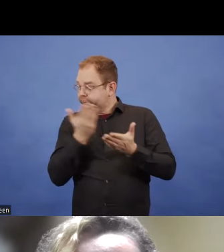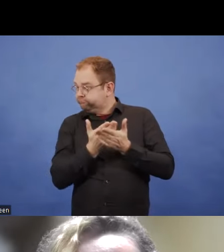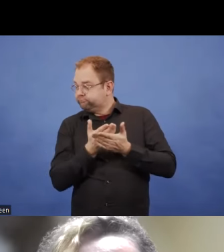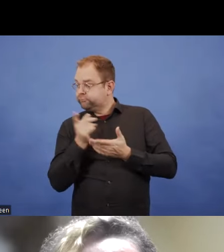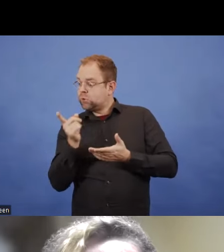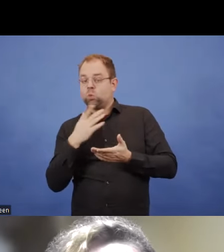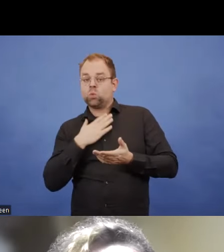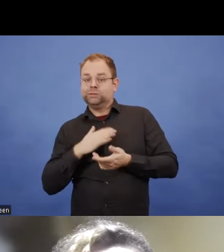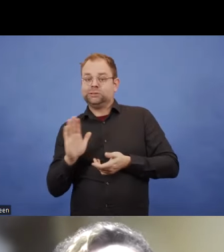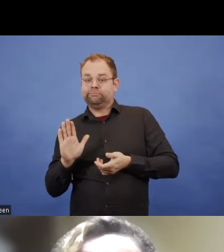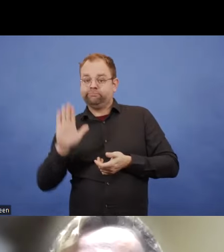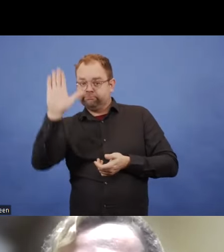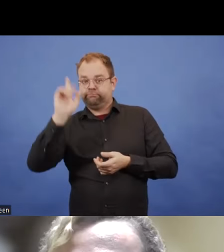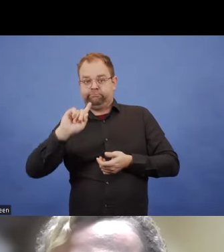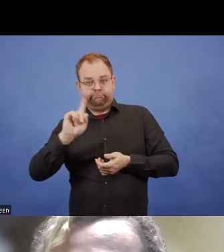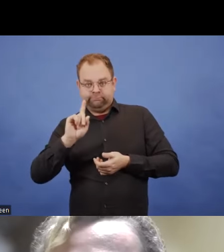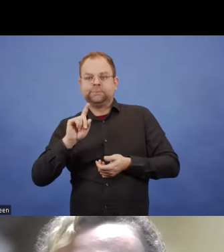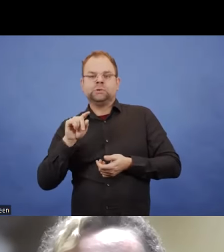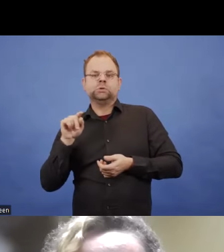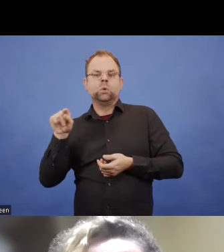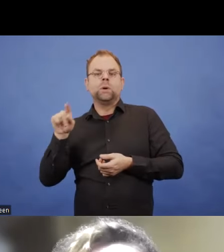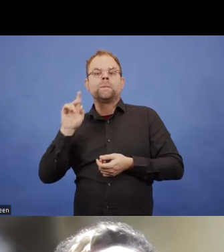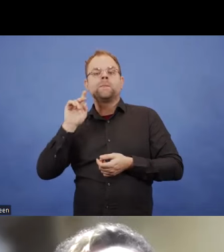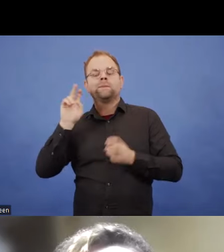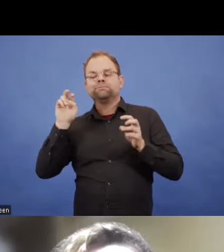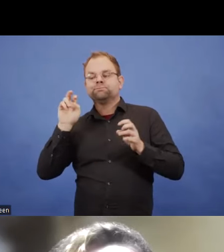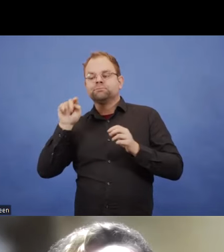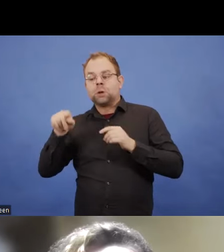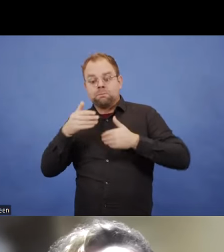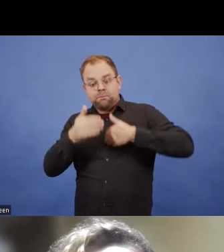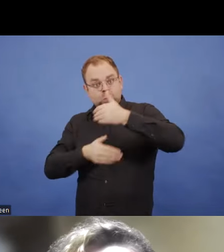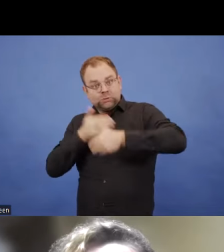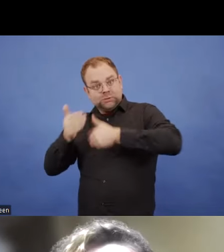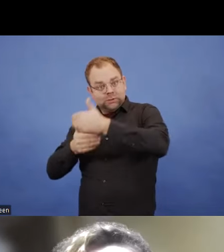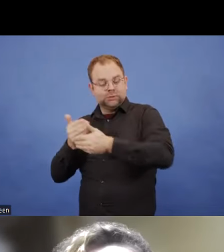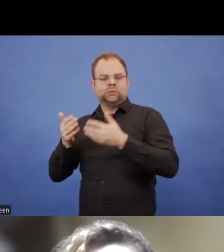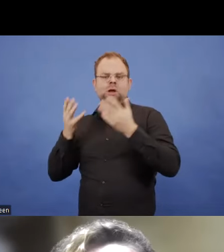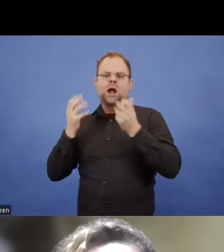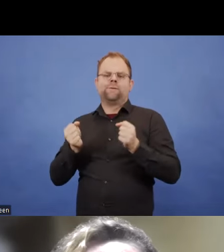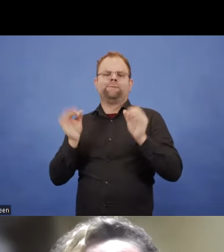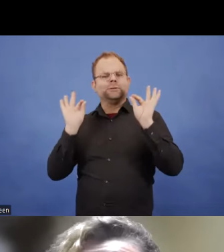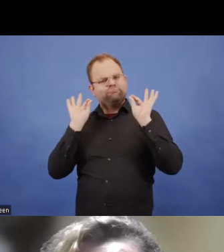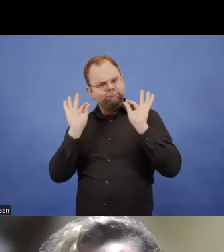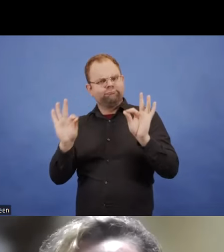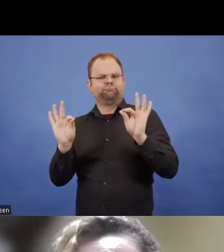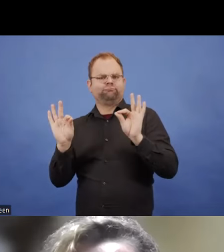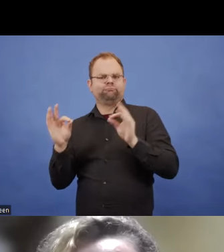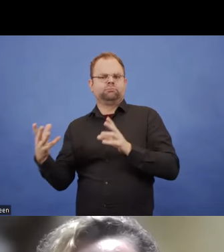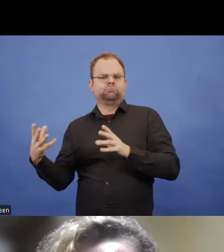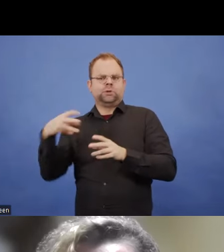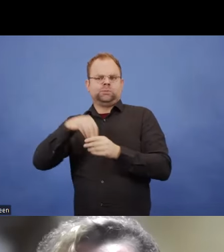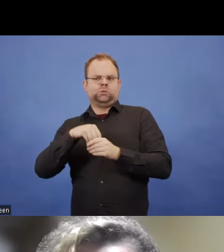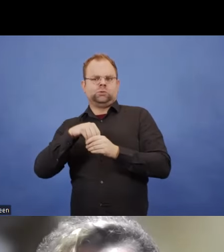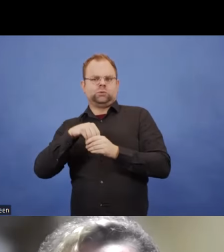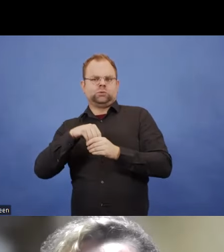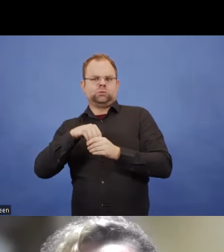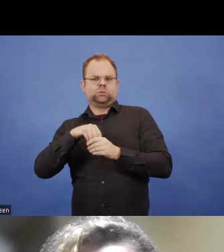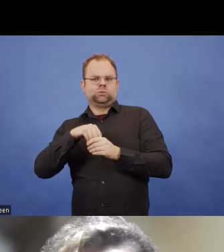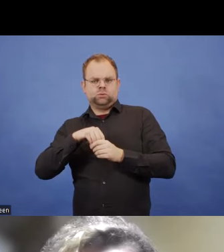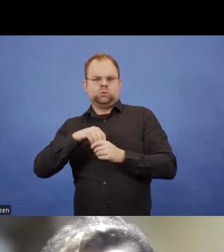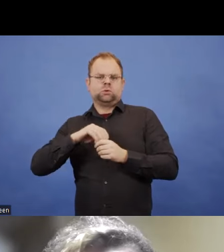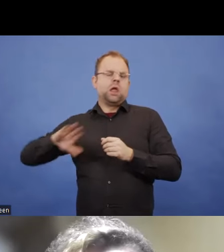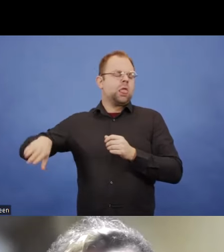coming and proving their claim. It's also the adjudicating authority trying to accommodate as best as possible